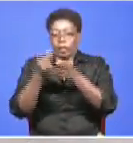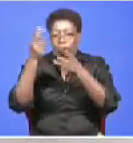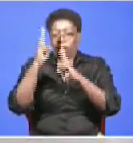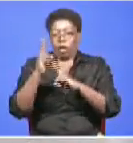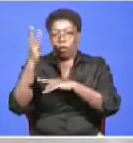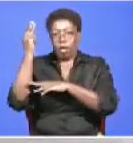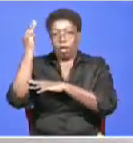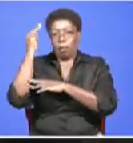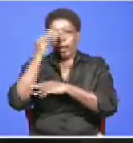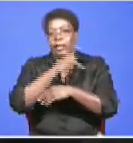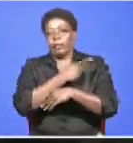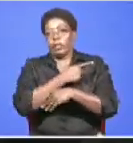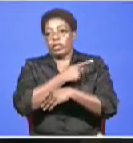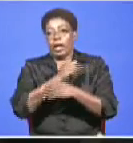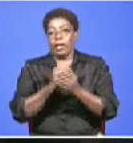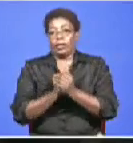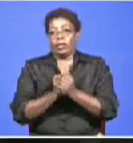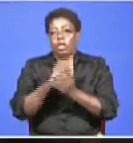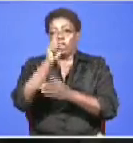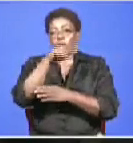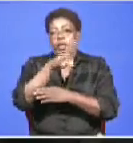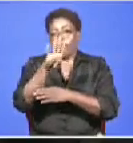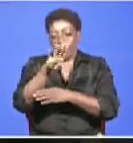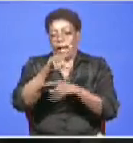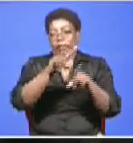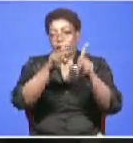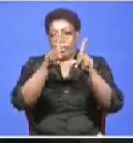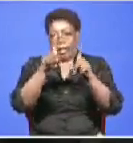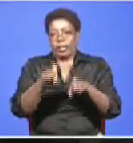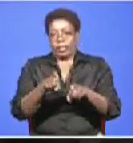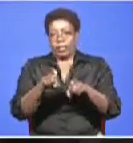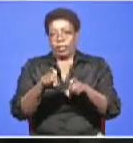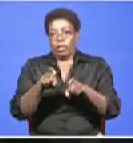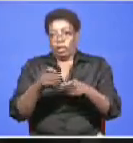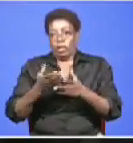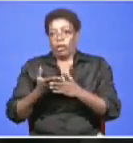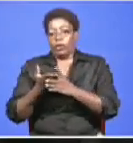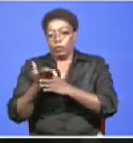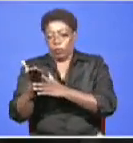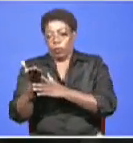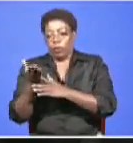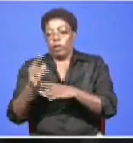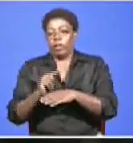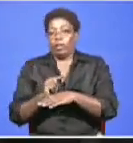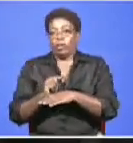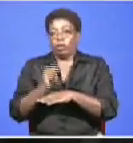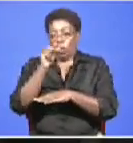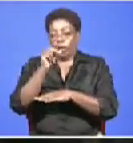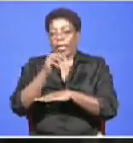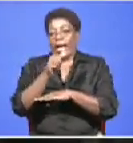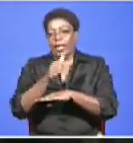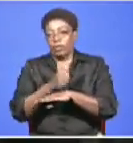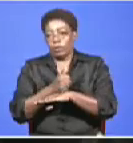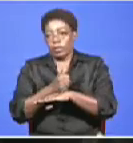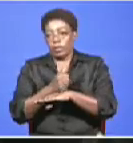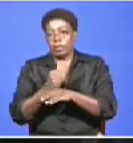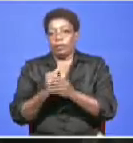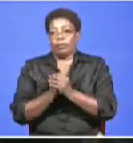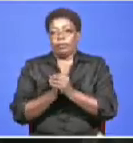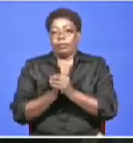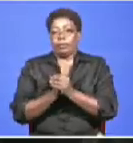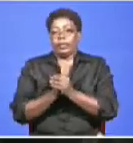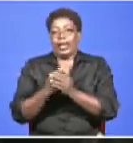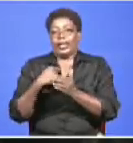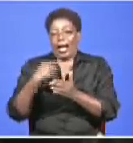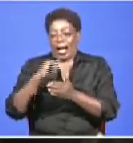Honorable Michael Pintard. 25 samples were taken throughout North Andros.